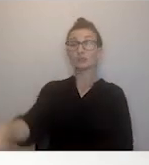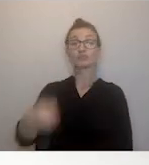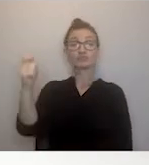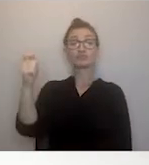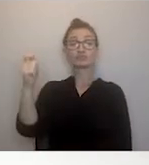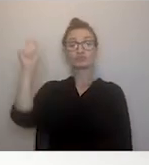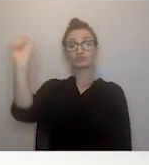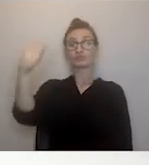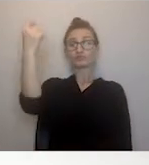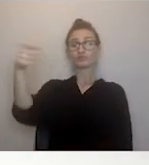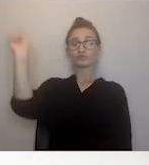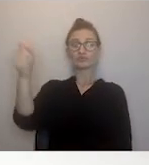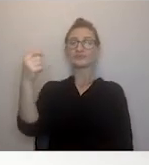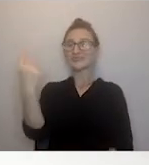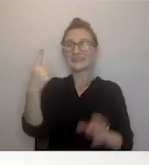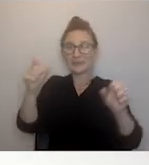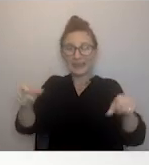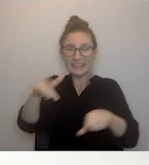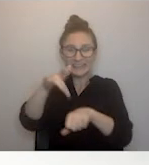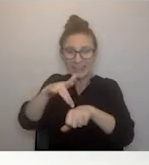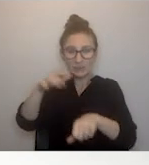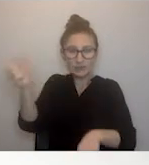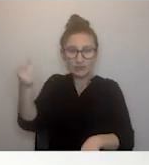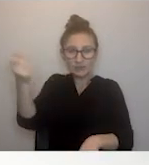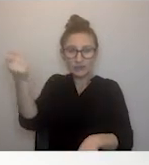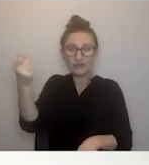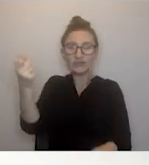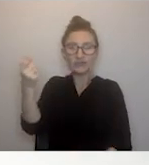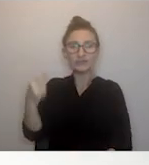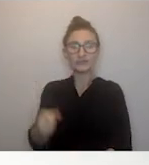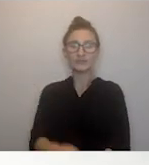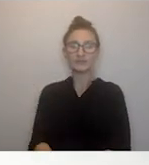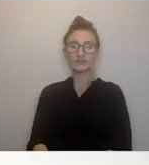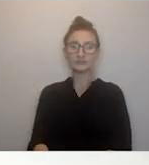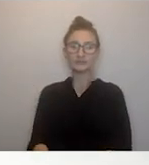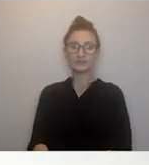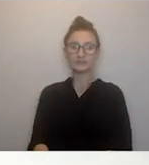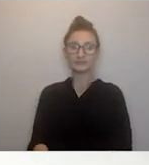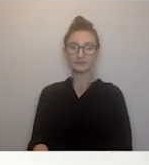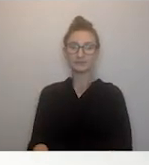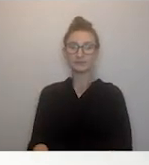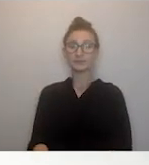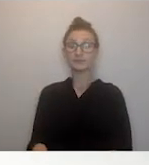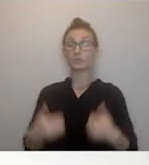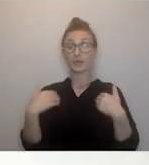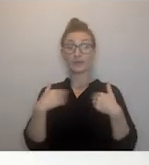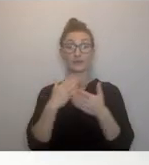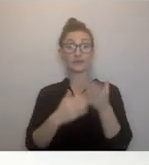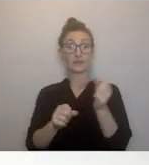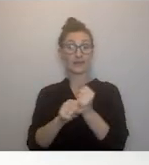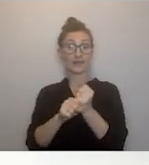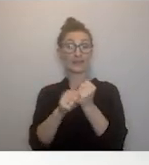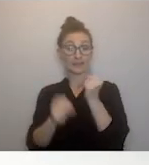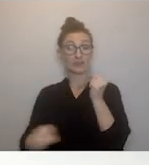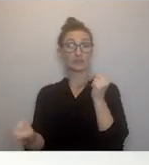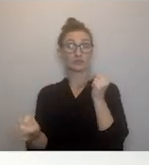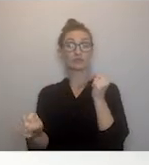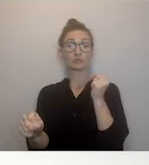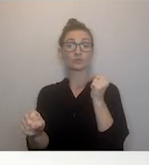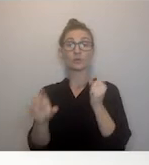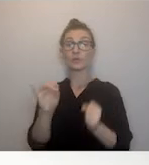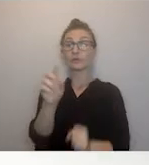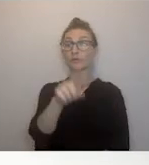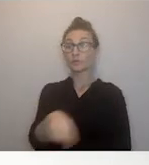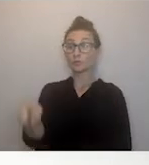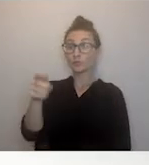grab a pencil out of your desk, just to give them something to touch, to really get the idea of conducting. There are extensions to this